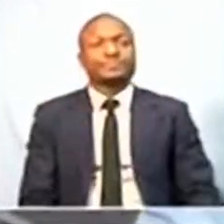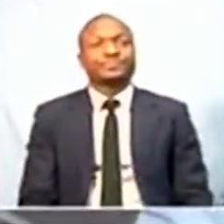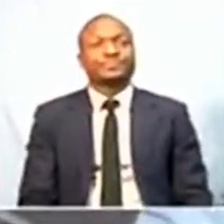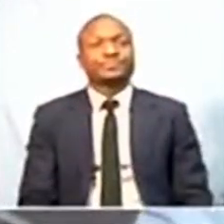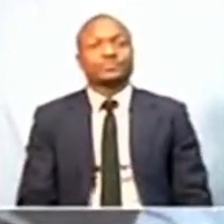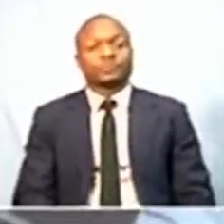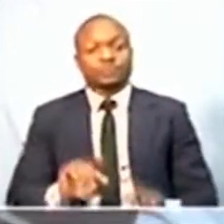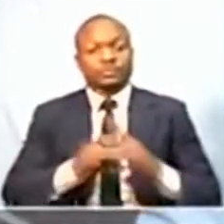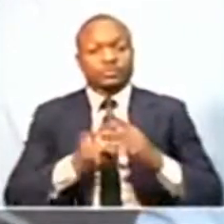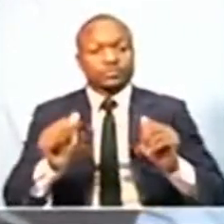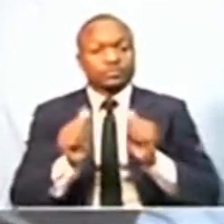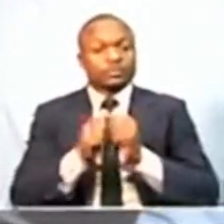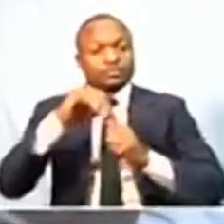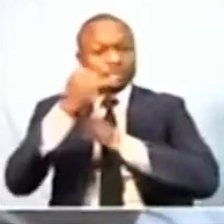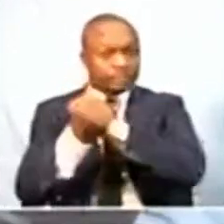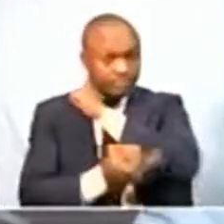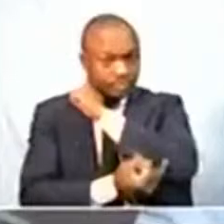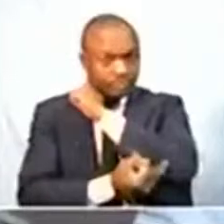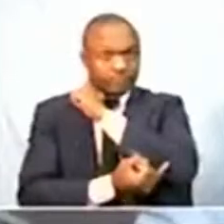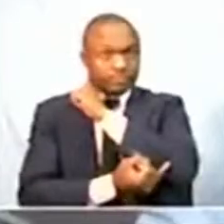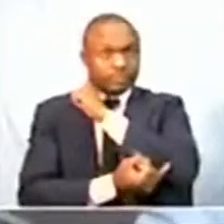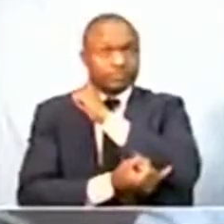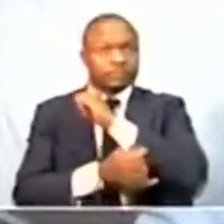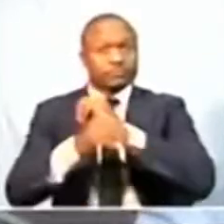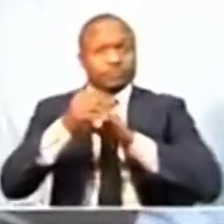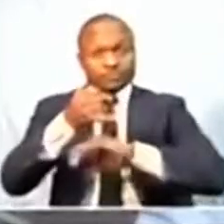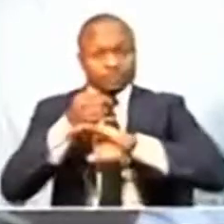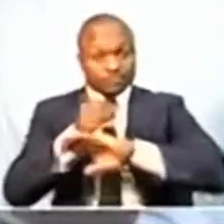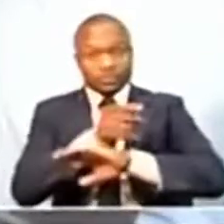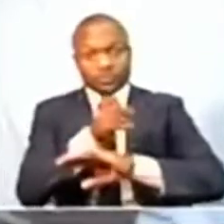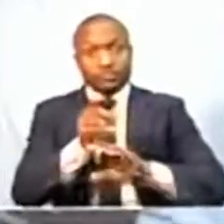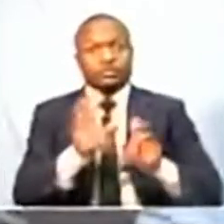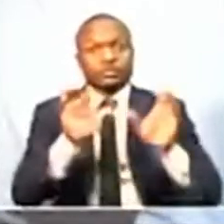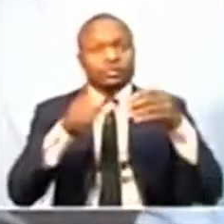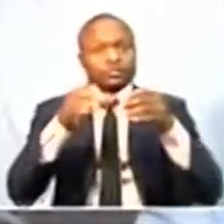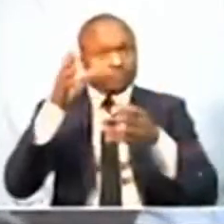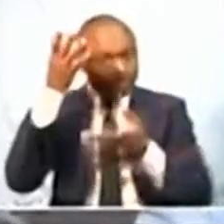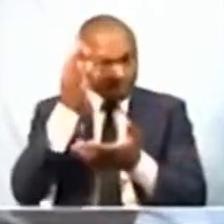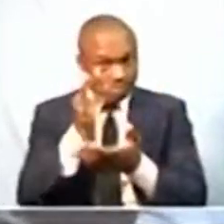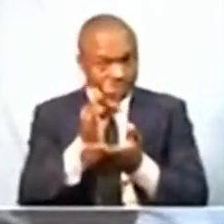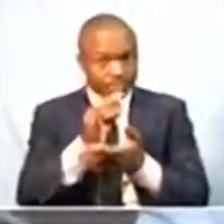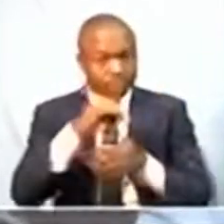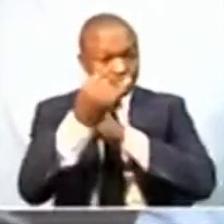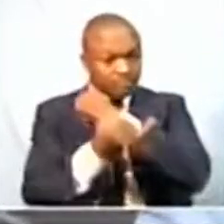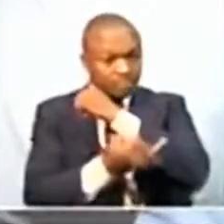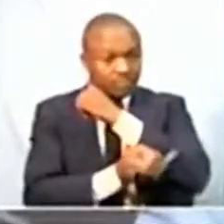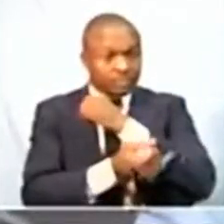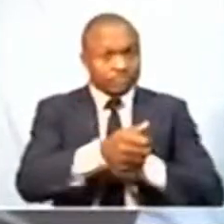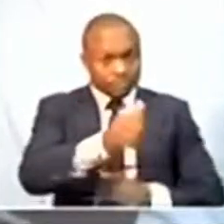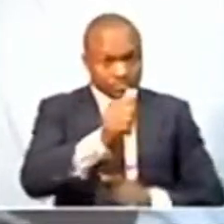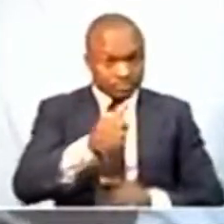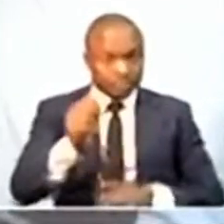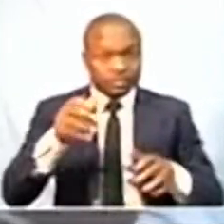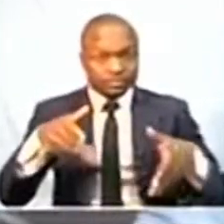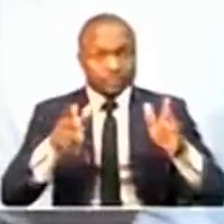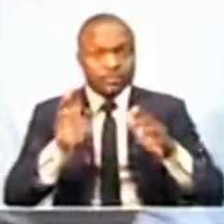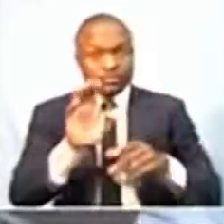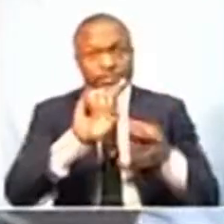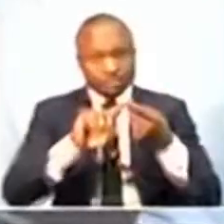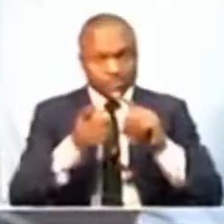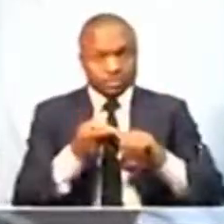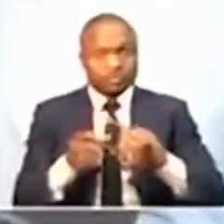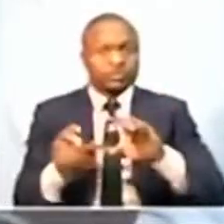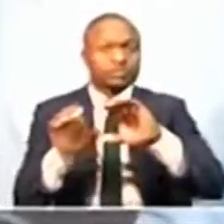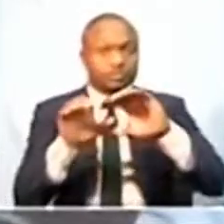We will start with introductions, and I'll invite you, Council Secretary, to introduce yourself and allow your colleagues to do the